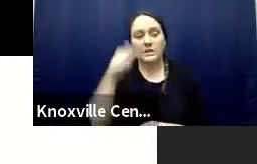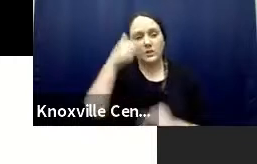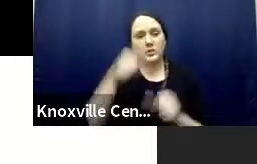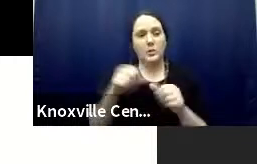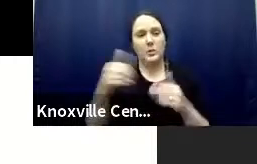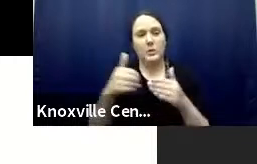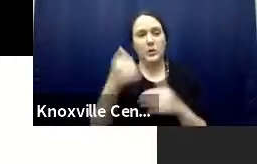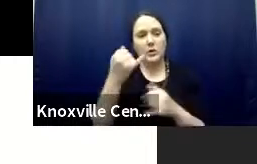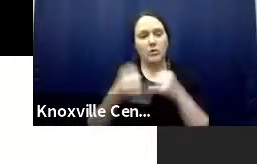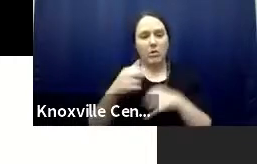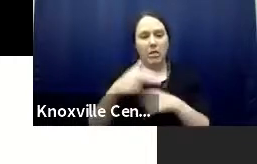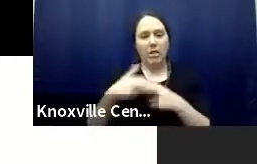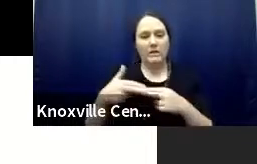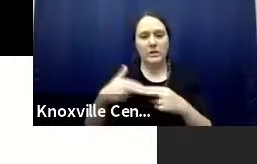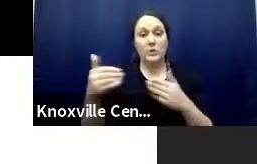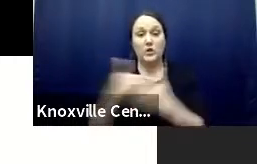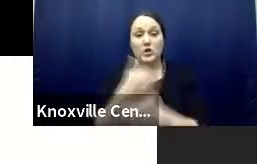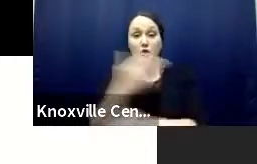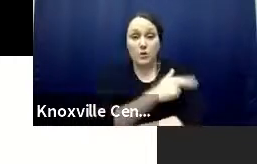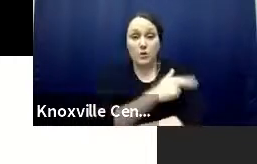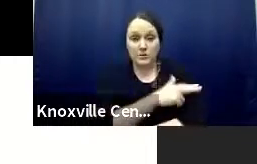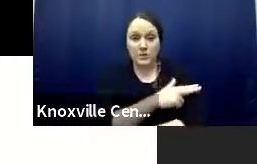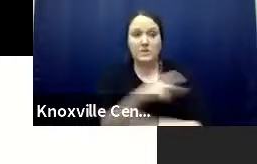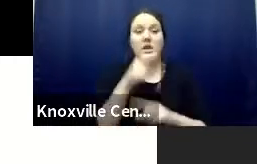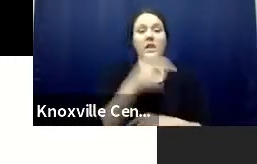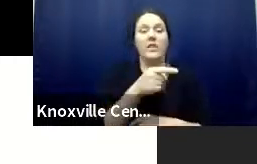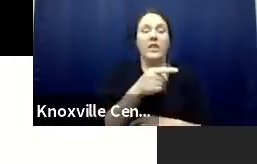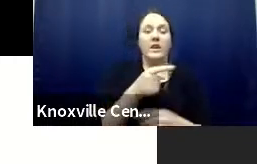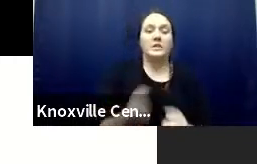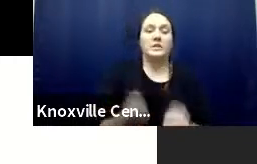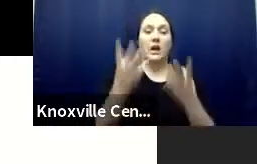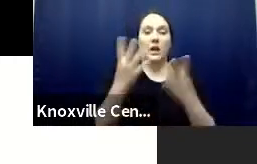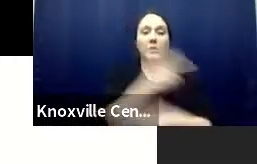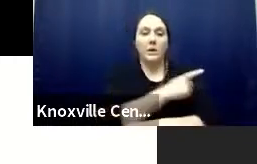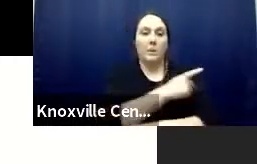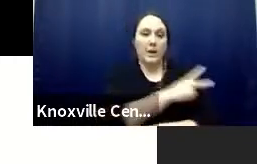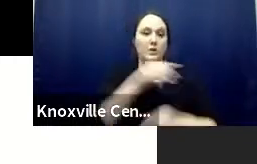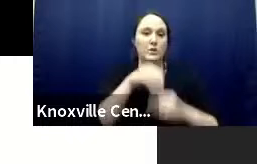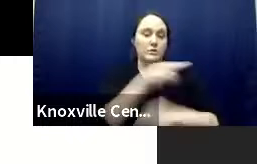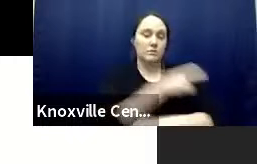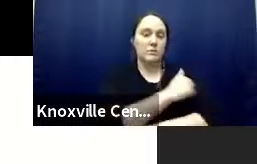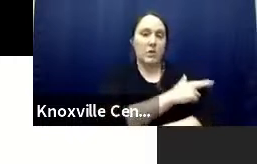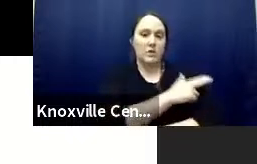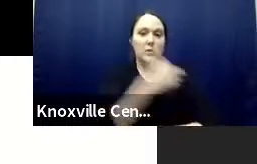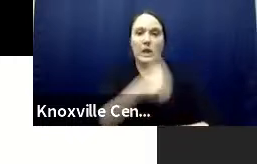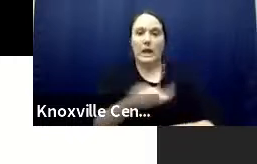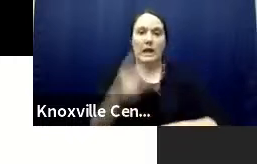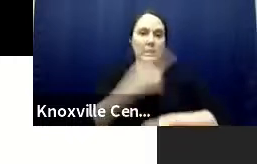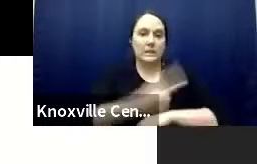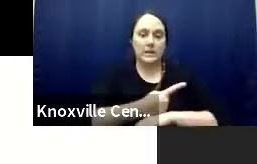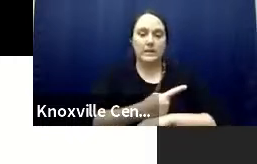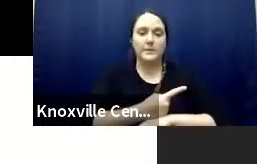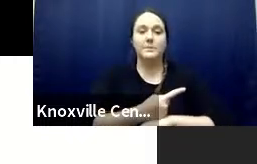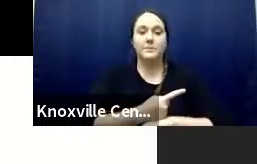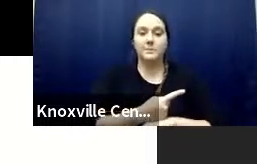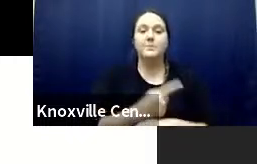new hospitalizations. This is the number of patients in the hospital on any given day. And